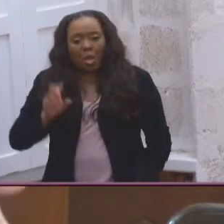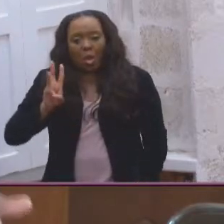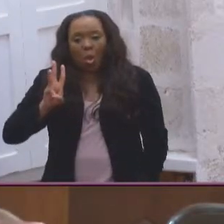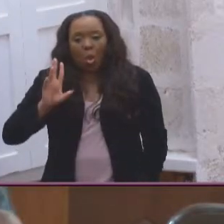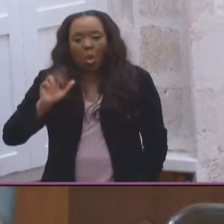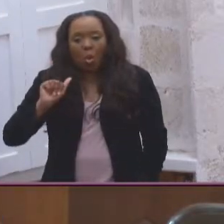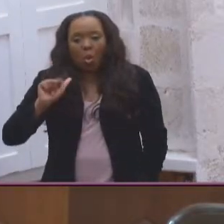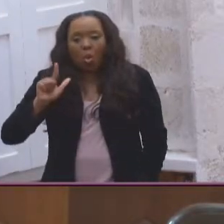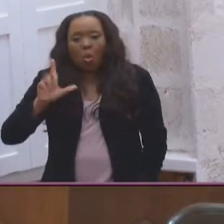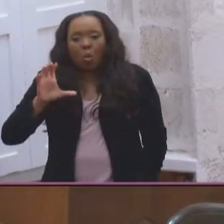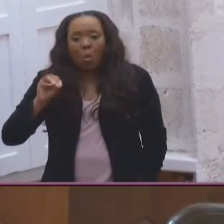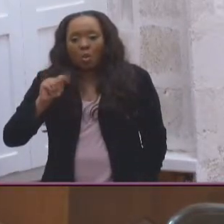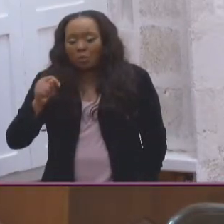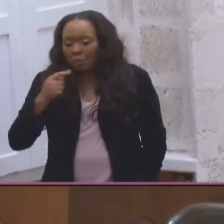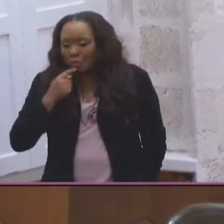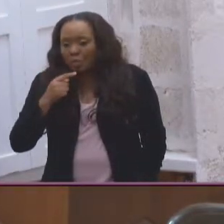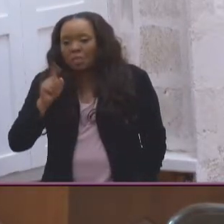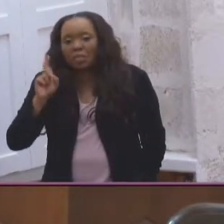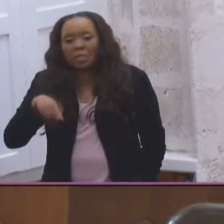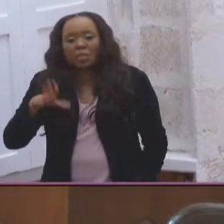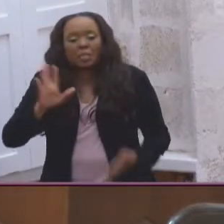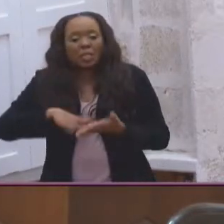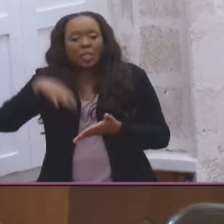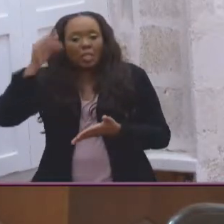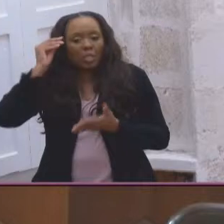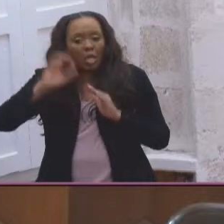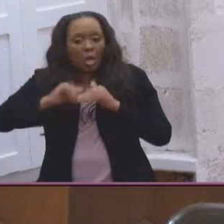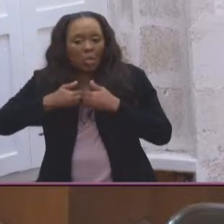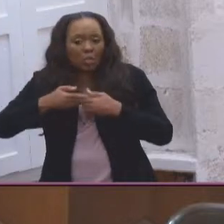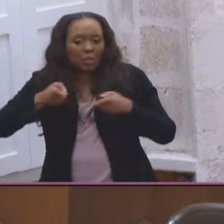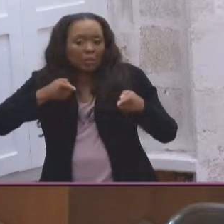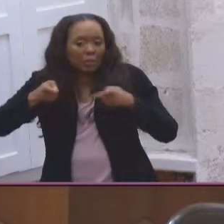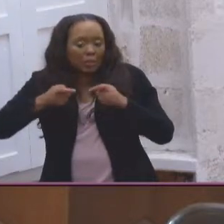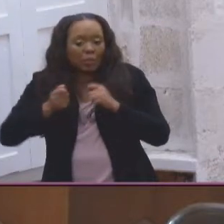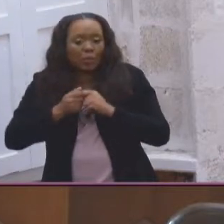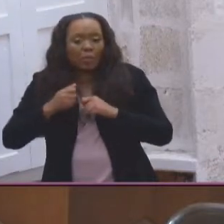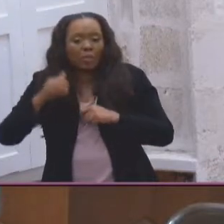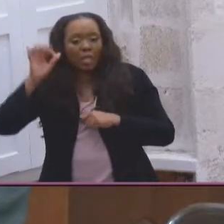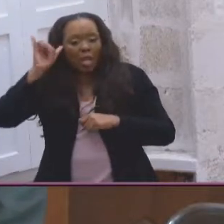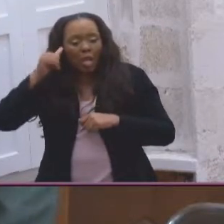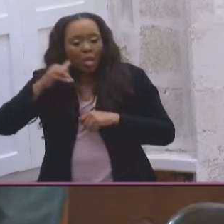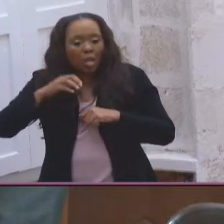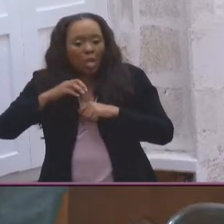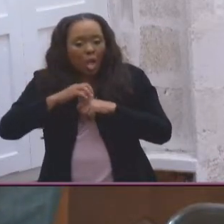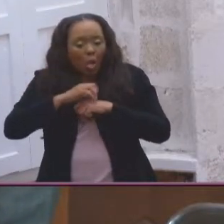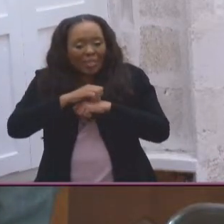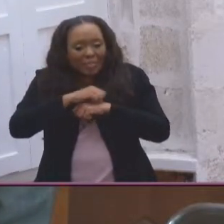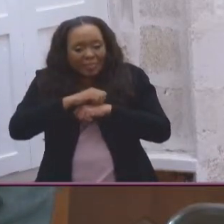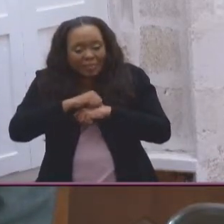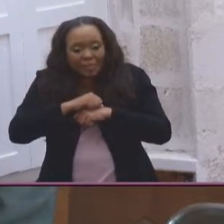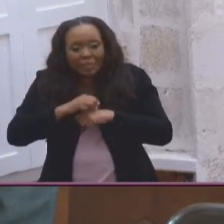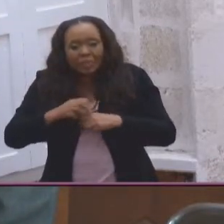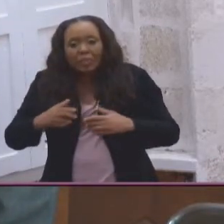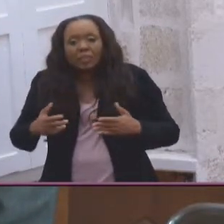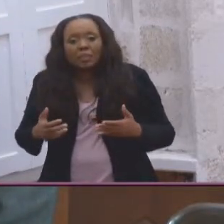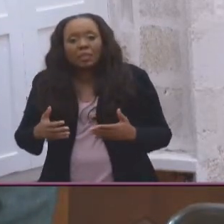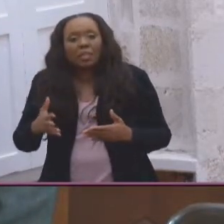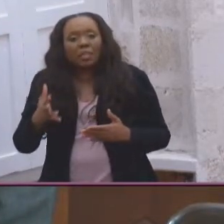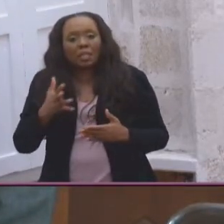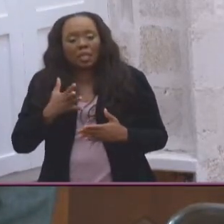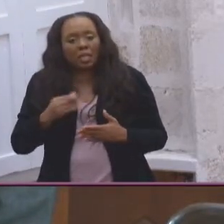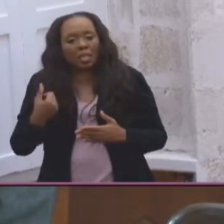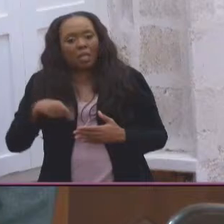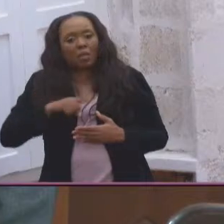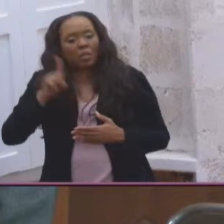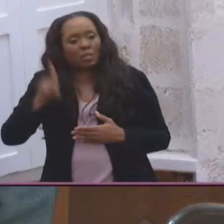how to deal with co-ed, learn how to live with it, of course, and manage it, and it therefore requires us to take a greater role